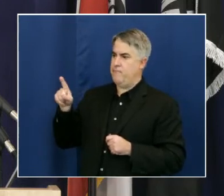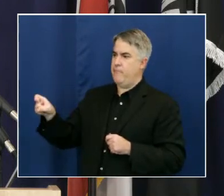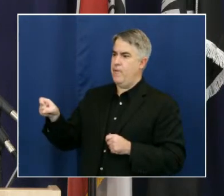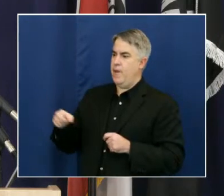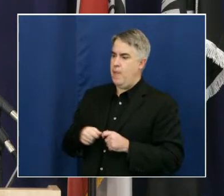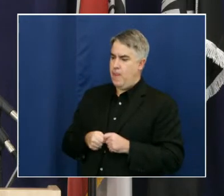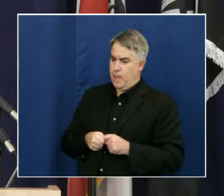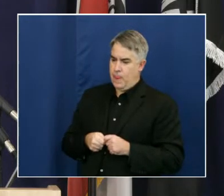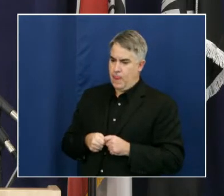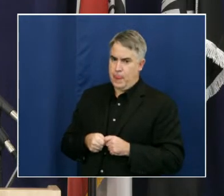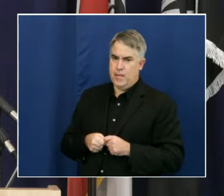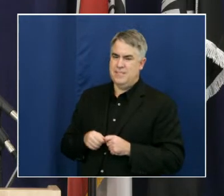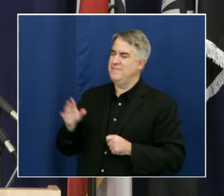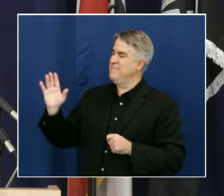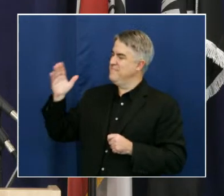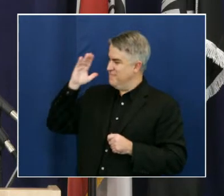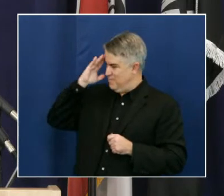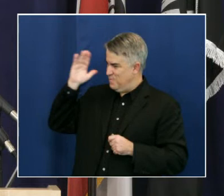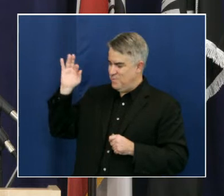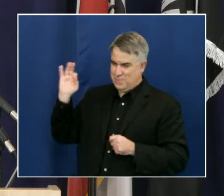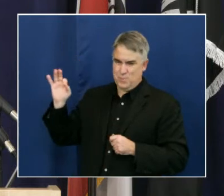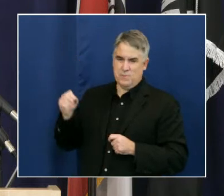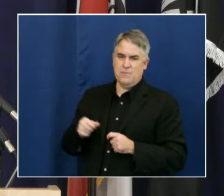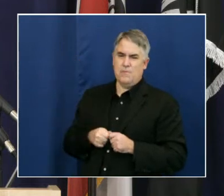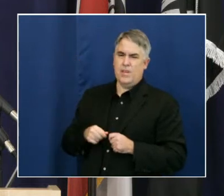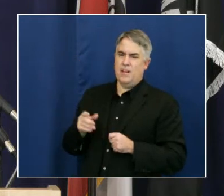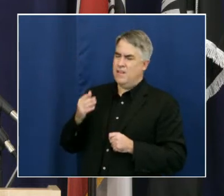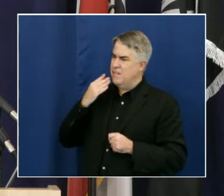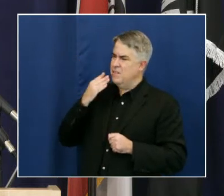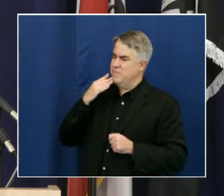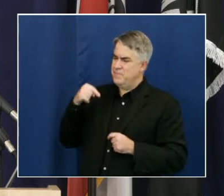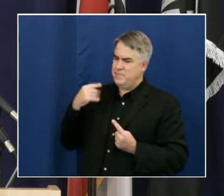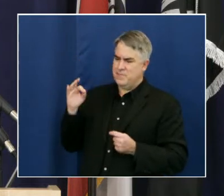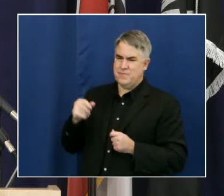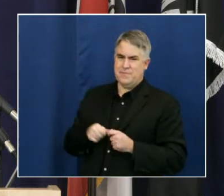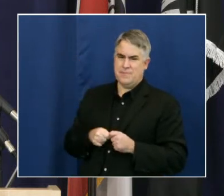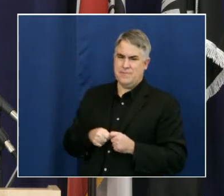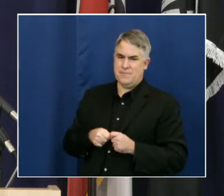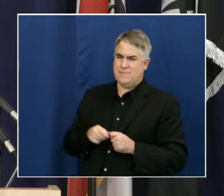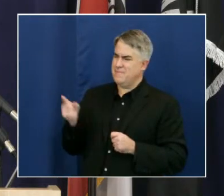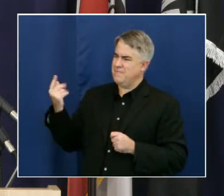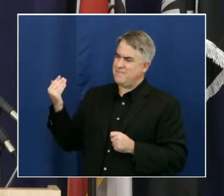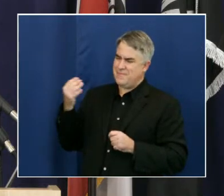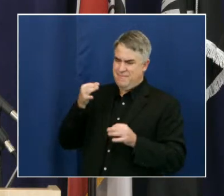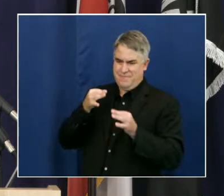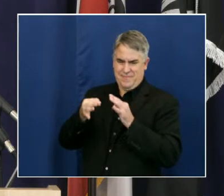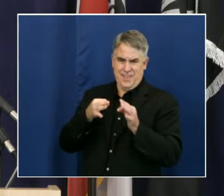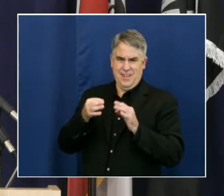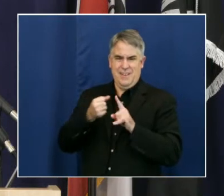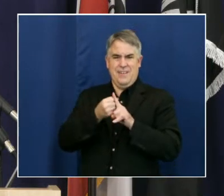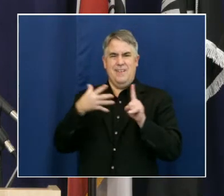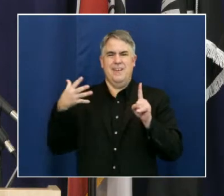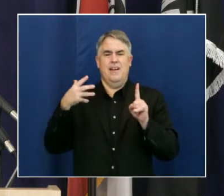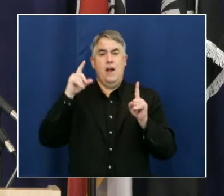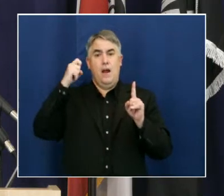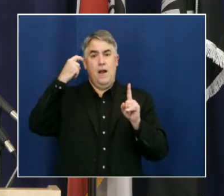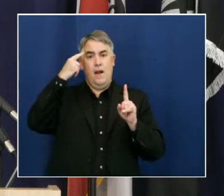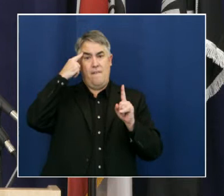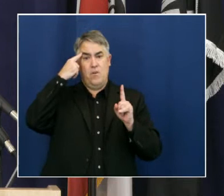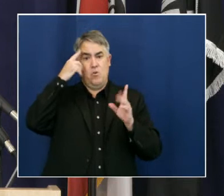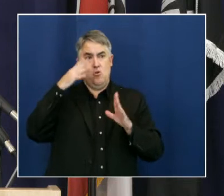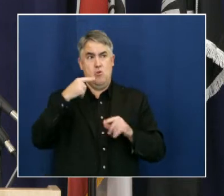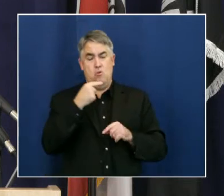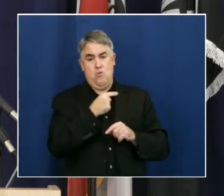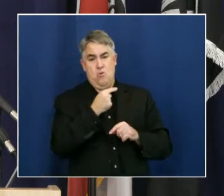Hi, thank you very much, Supervisor Fletcher. If you can tell me why, after the governor has gone out and said that